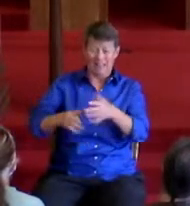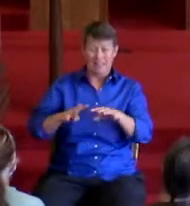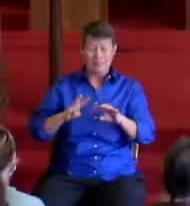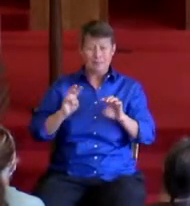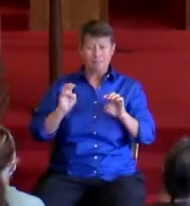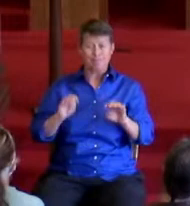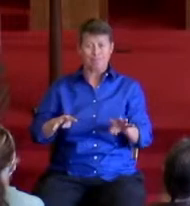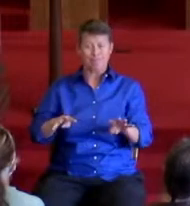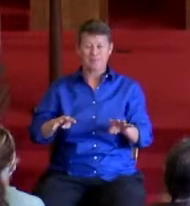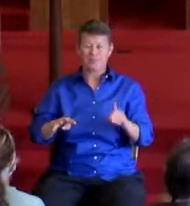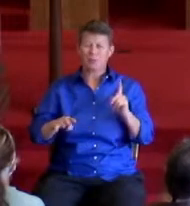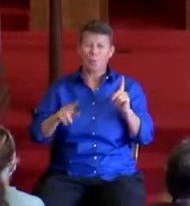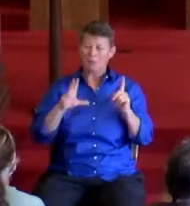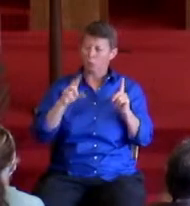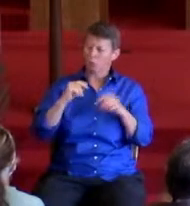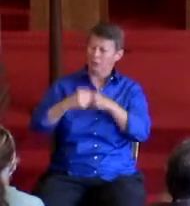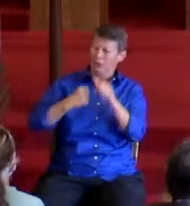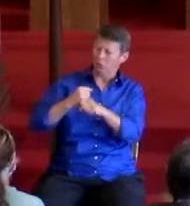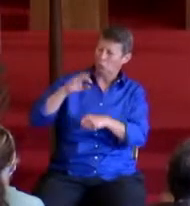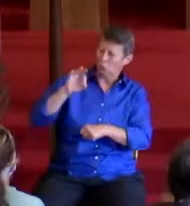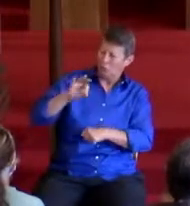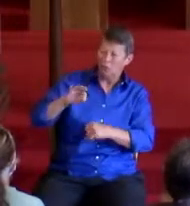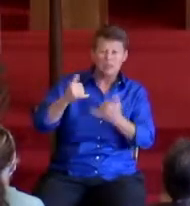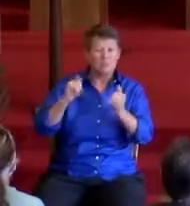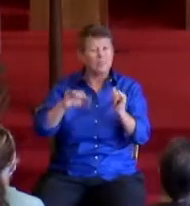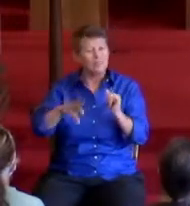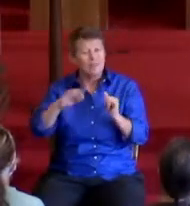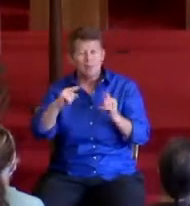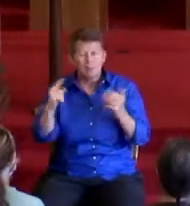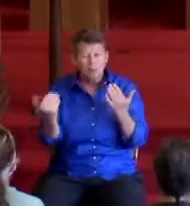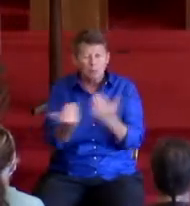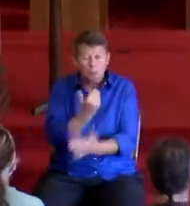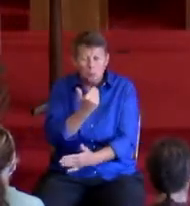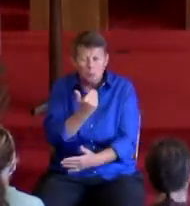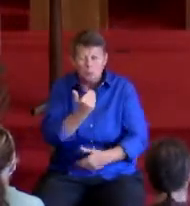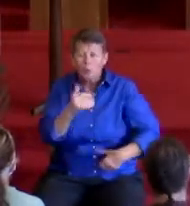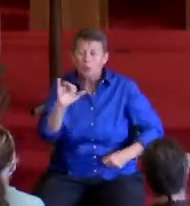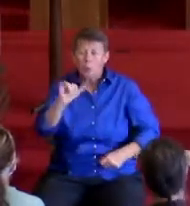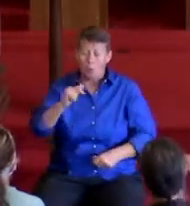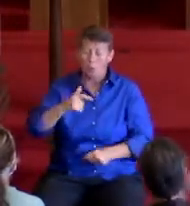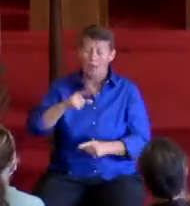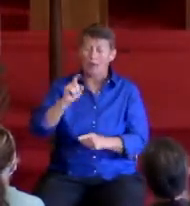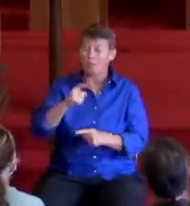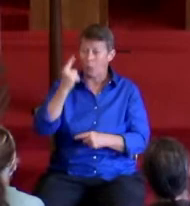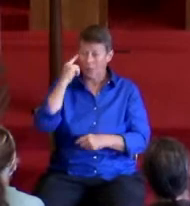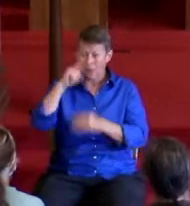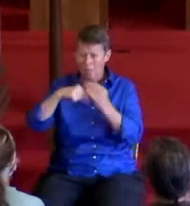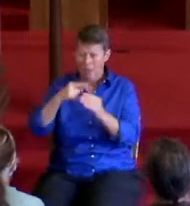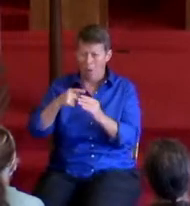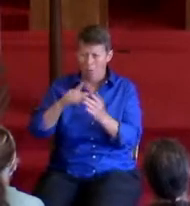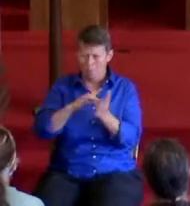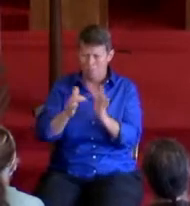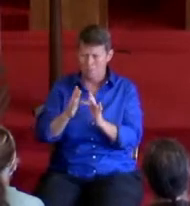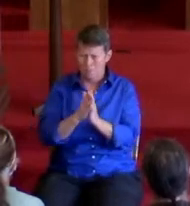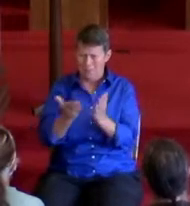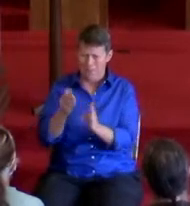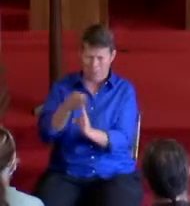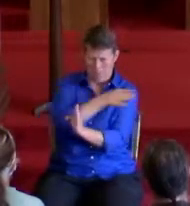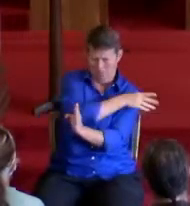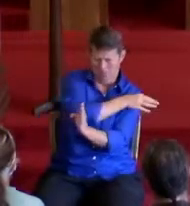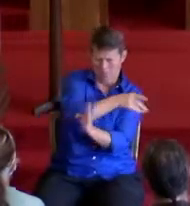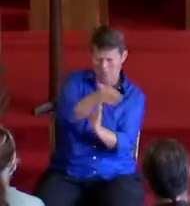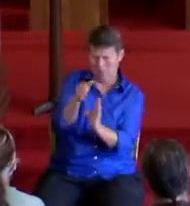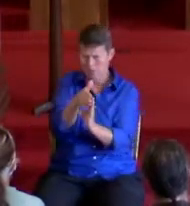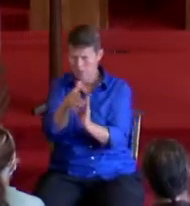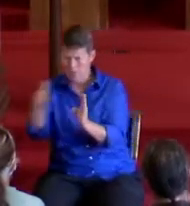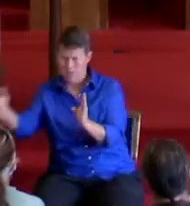So what is the context? Where is this placed? The parable of the dishonest manager is right in the middle of a whole bunch